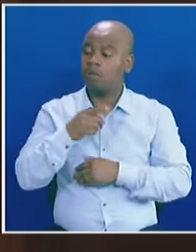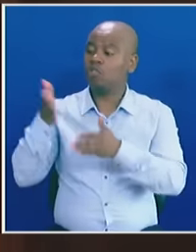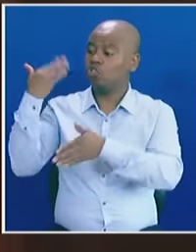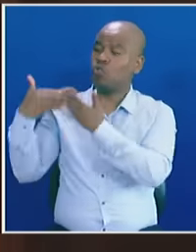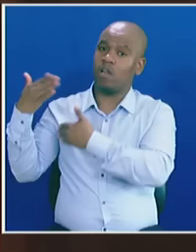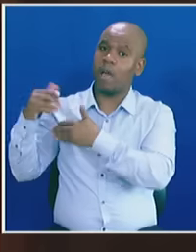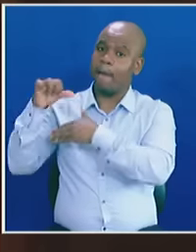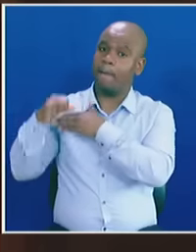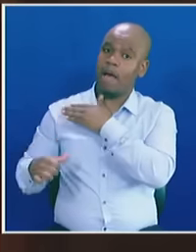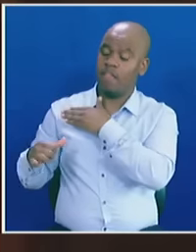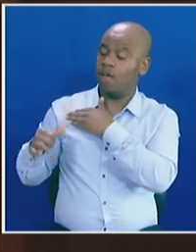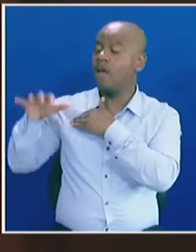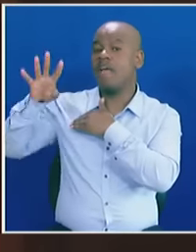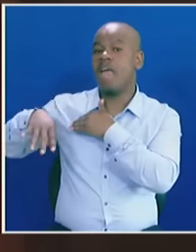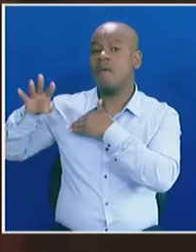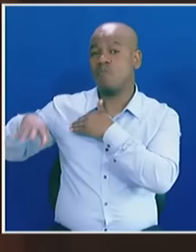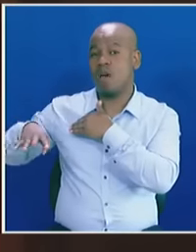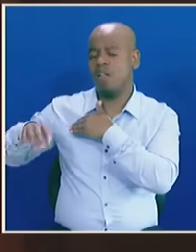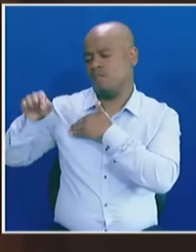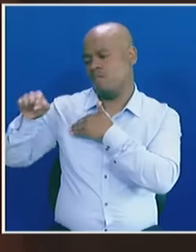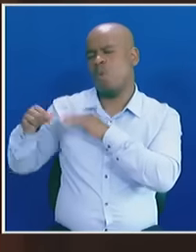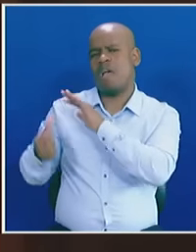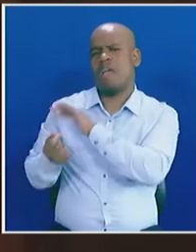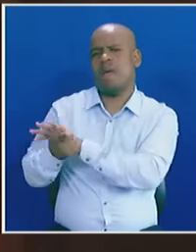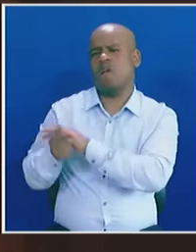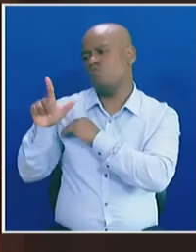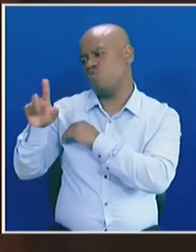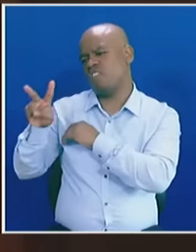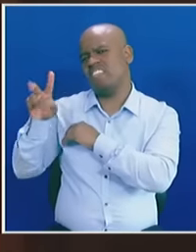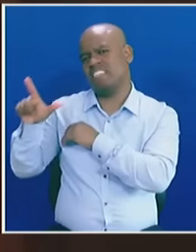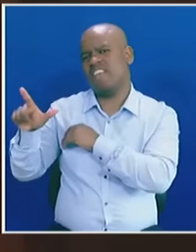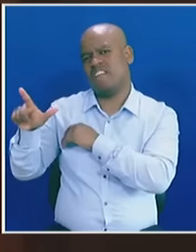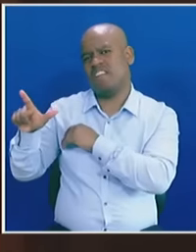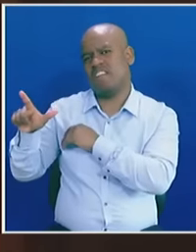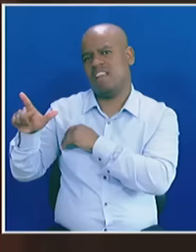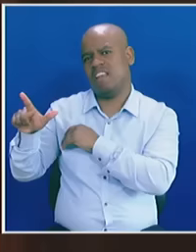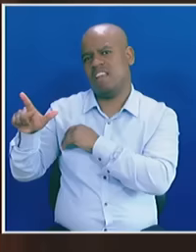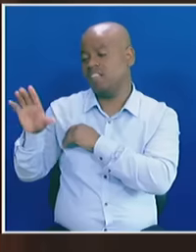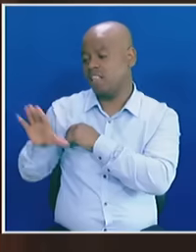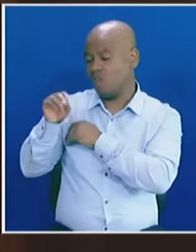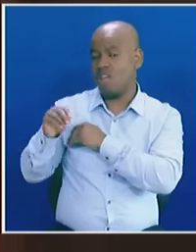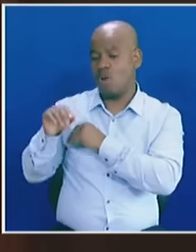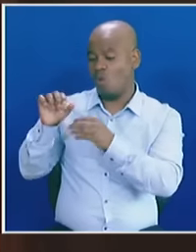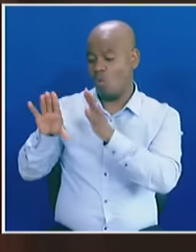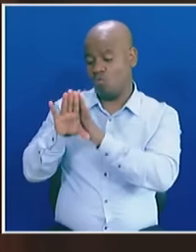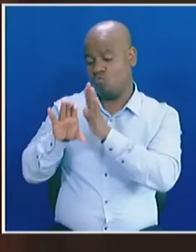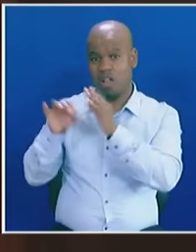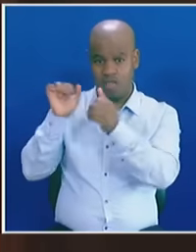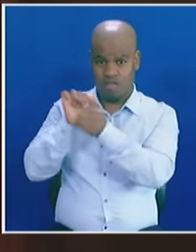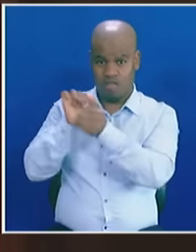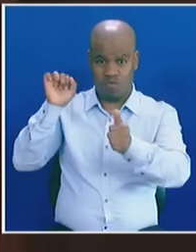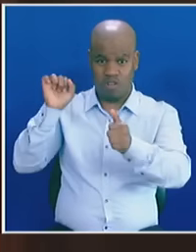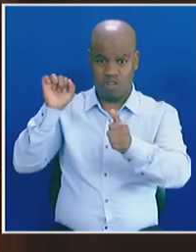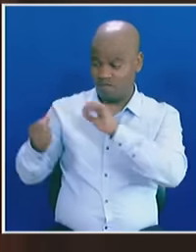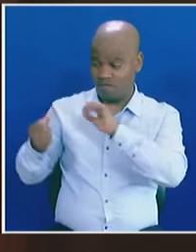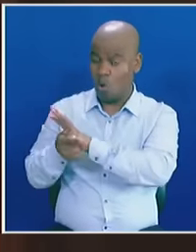April, a month wherein we celebrate the 22nd anniversary of South Africa's constitutional democracy, which was ushered